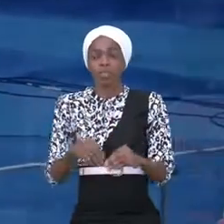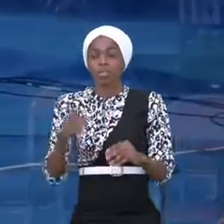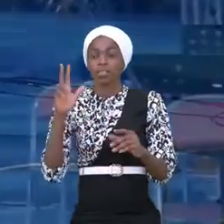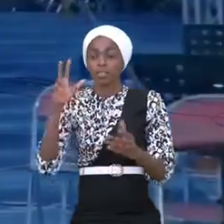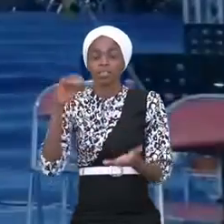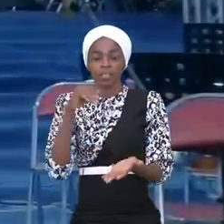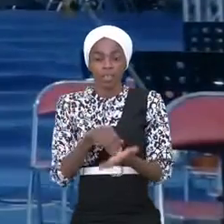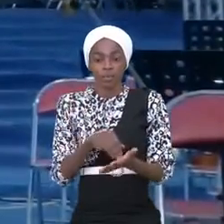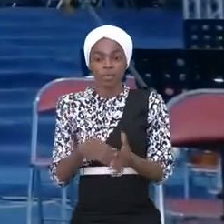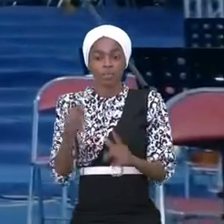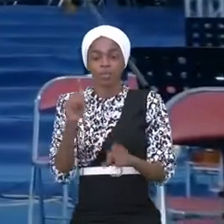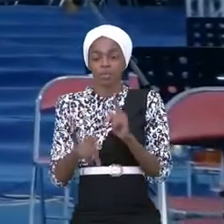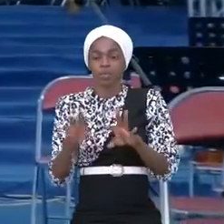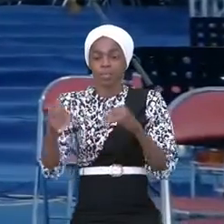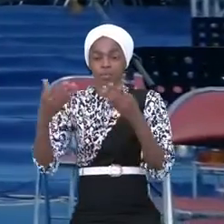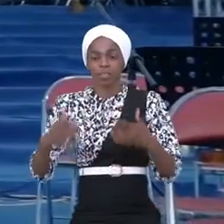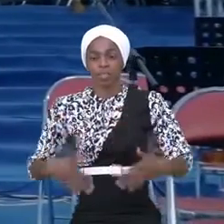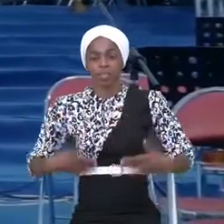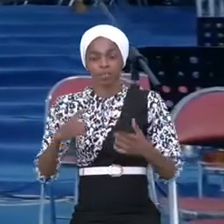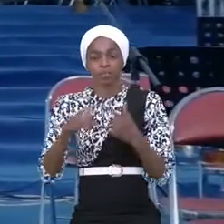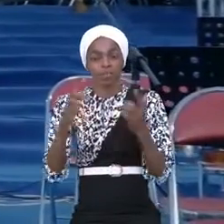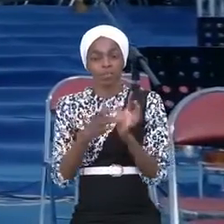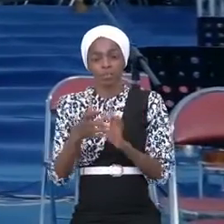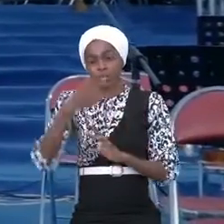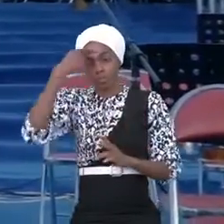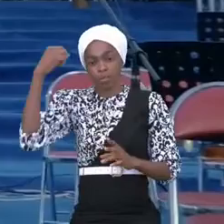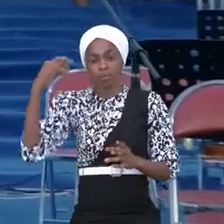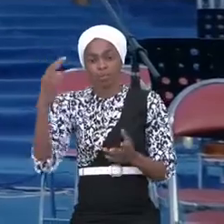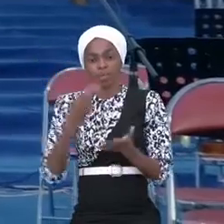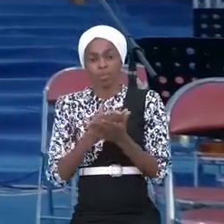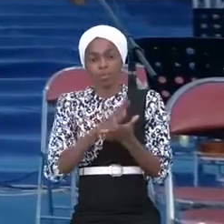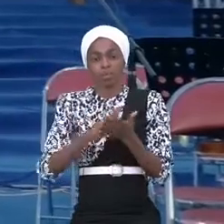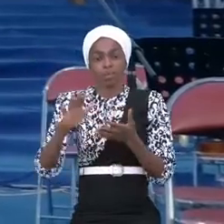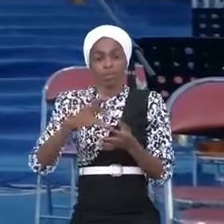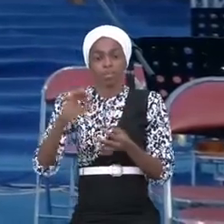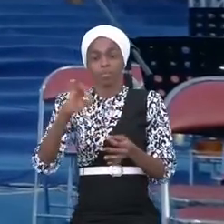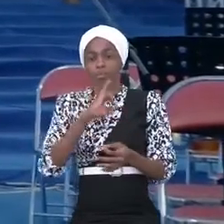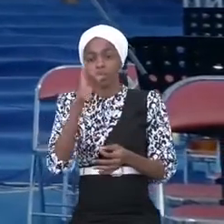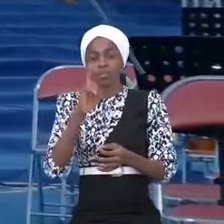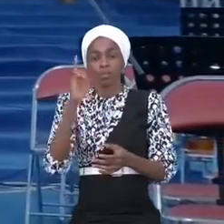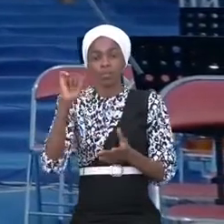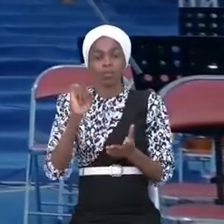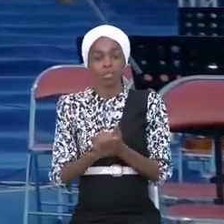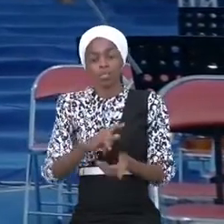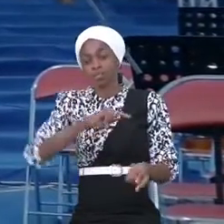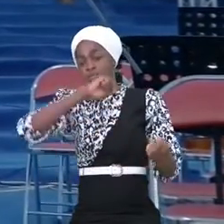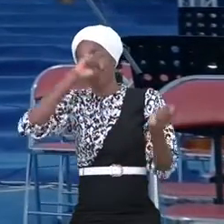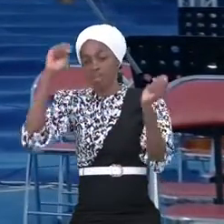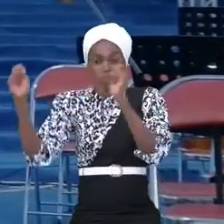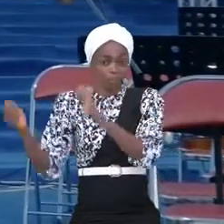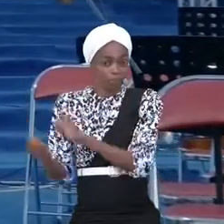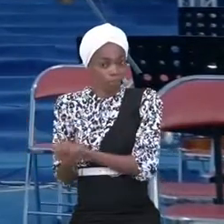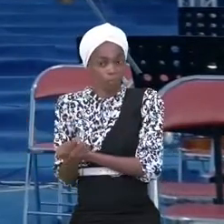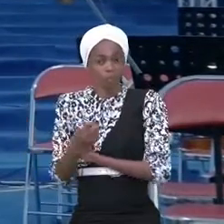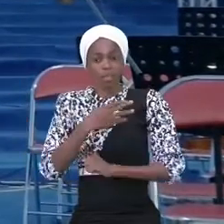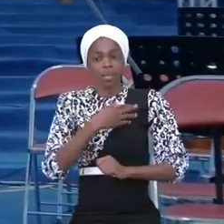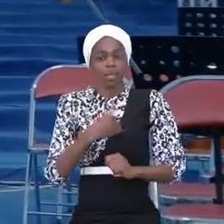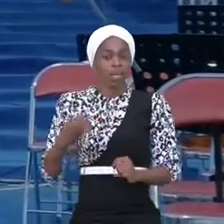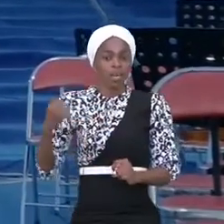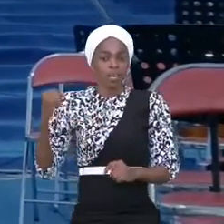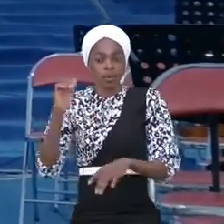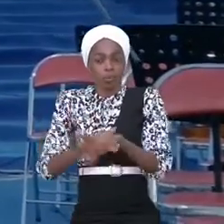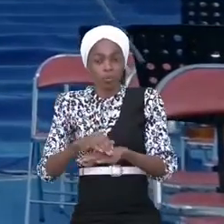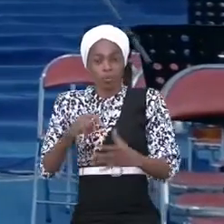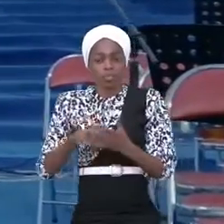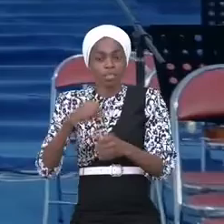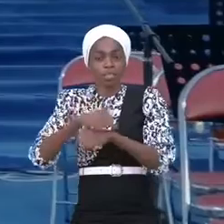to Christ, because the Holy Ghost is the one that transforms. And upon this rock